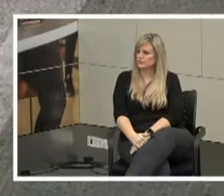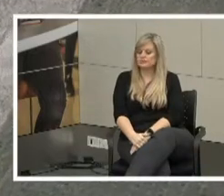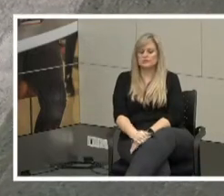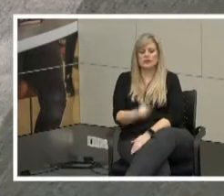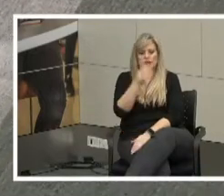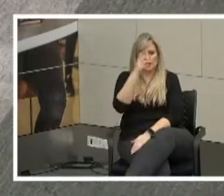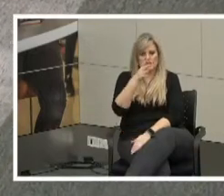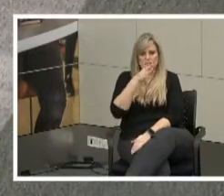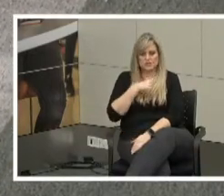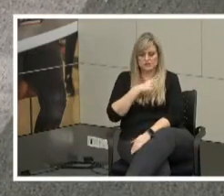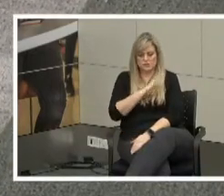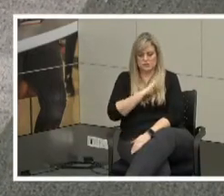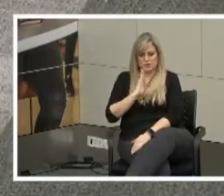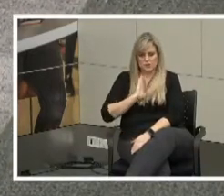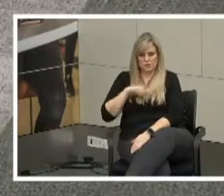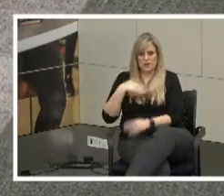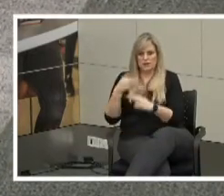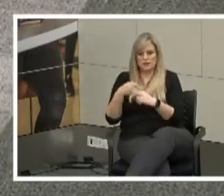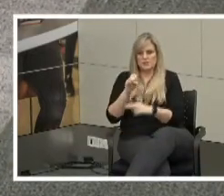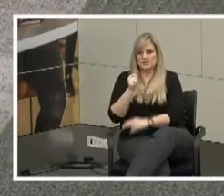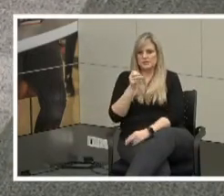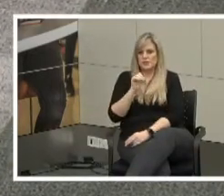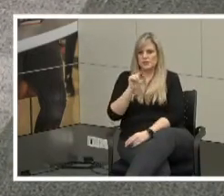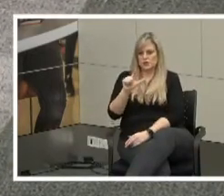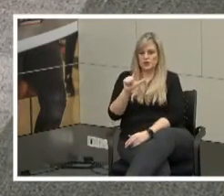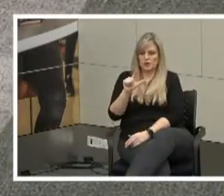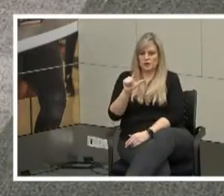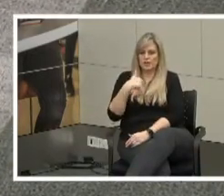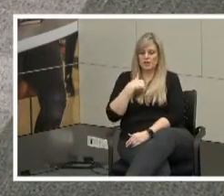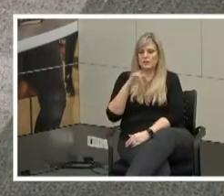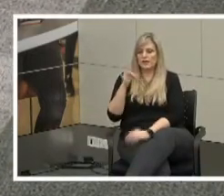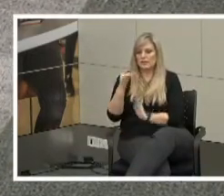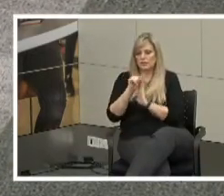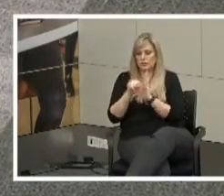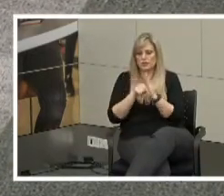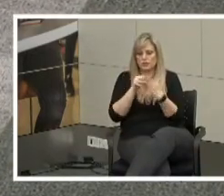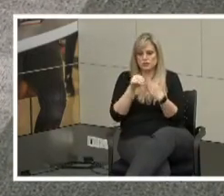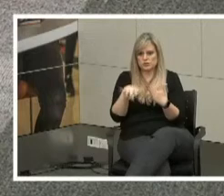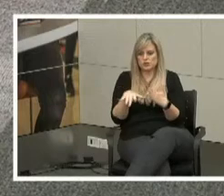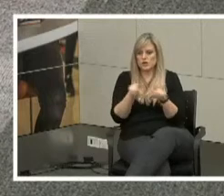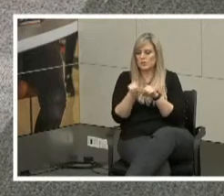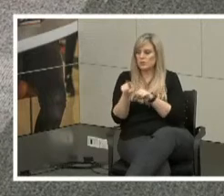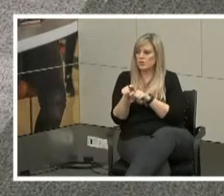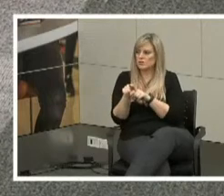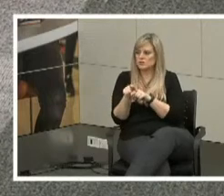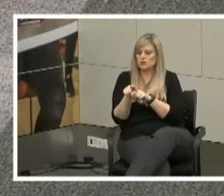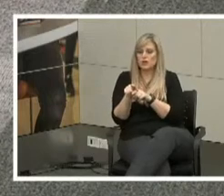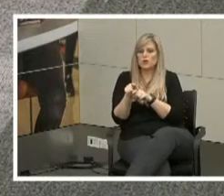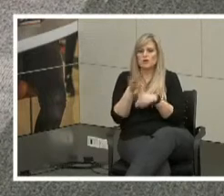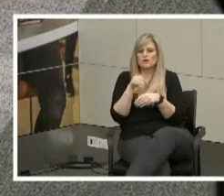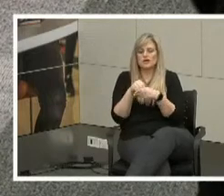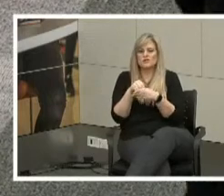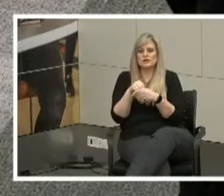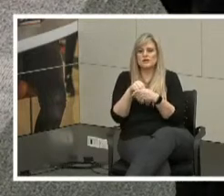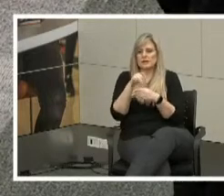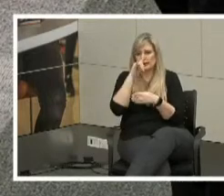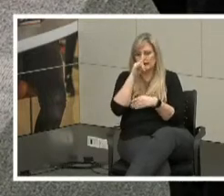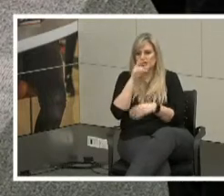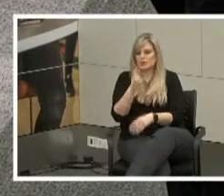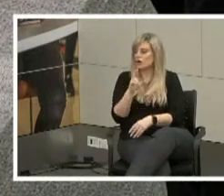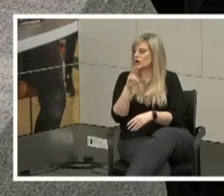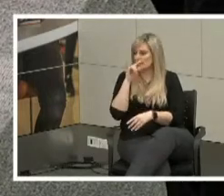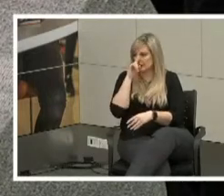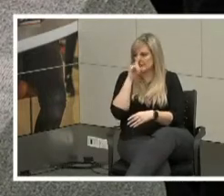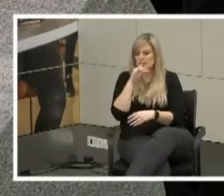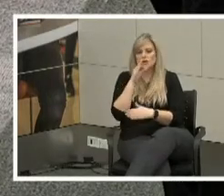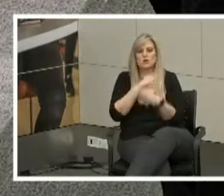ladies and gentlemen of the board my name is Samuel Salazar and I'm an eighth grade student and member of the Frank Black middle school kidart kids karate program for the